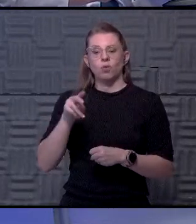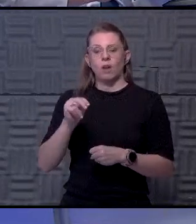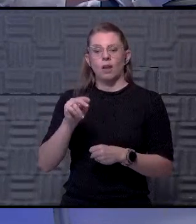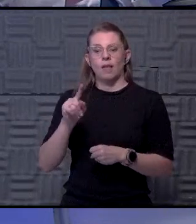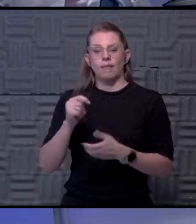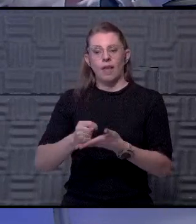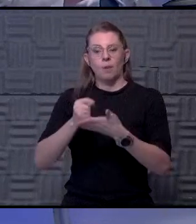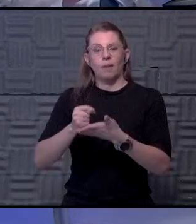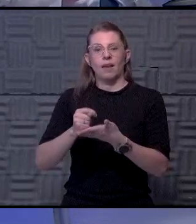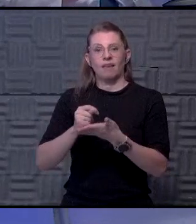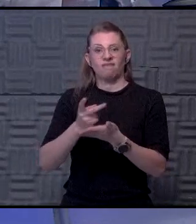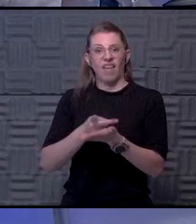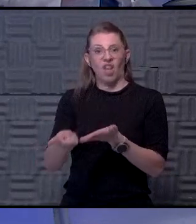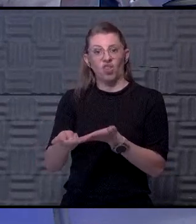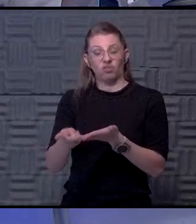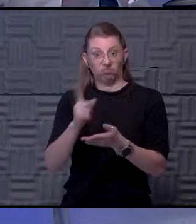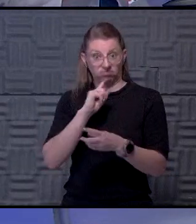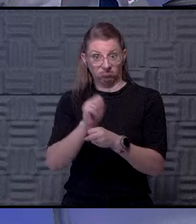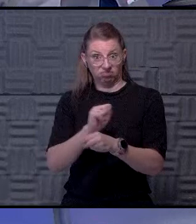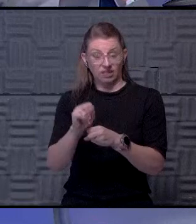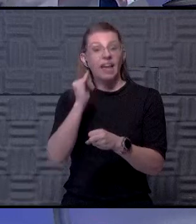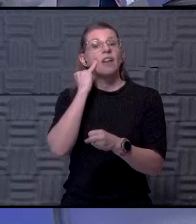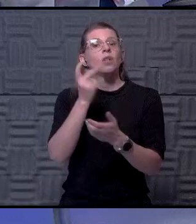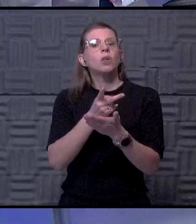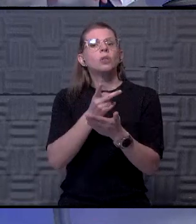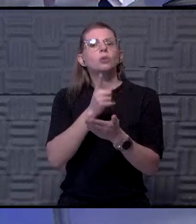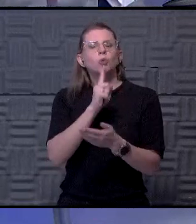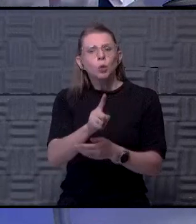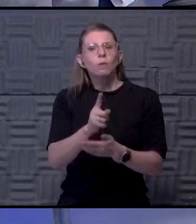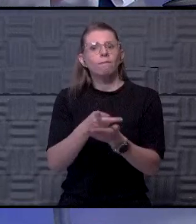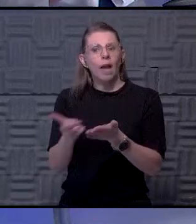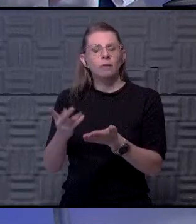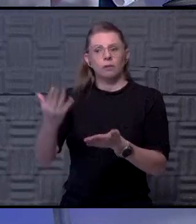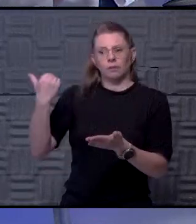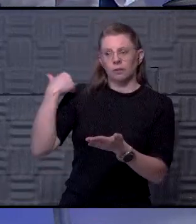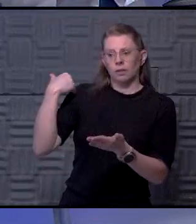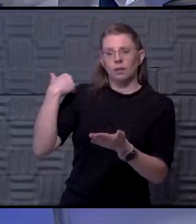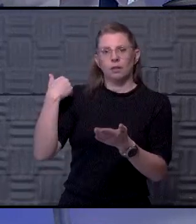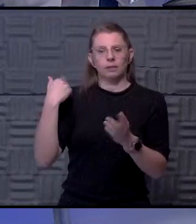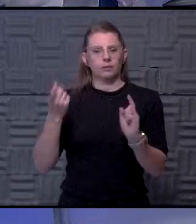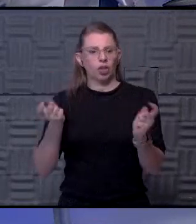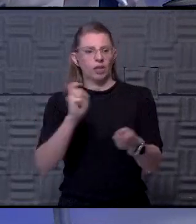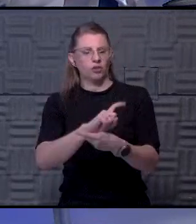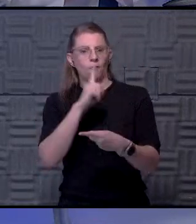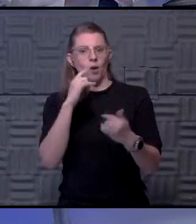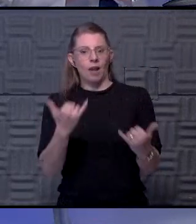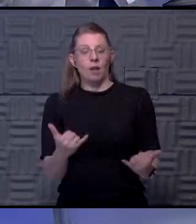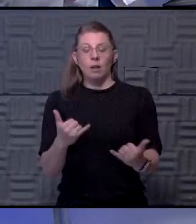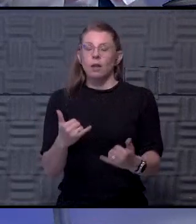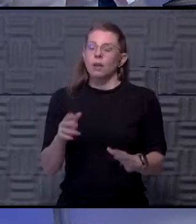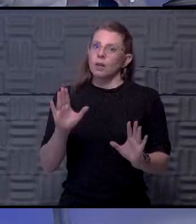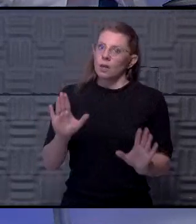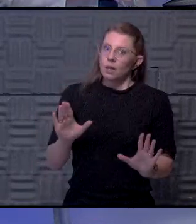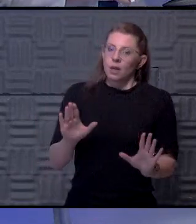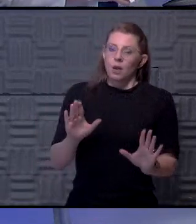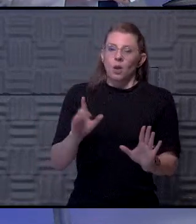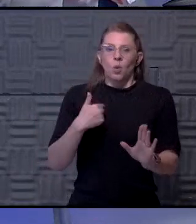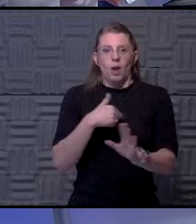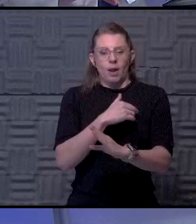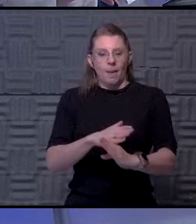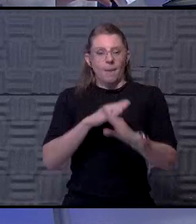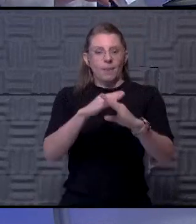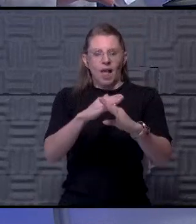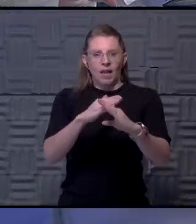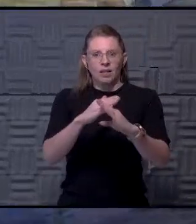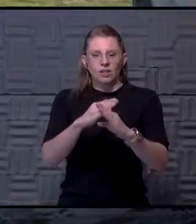Is that true? If it's true, what has changed since then? Well, it better not be true. Right. We're going to block traffic on